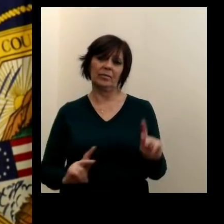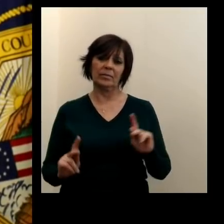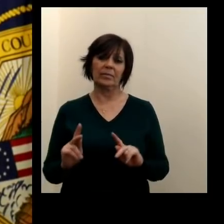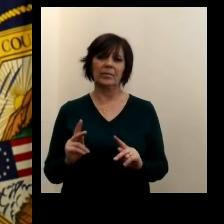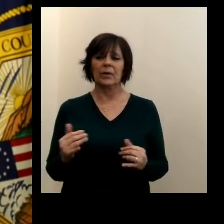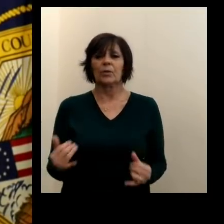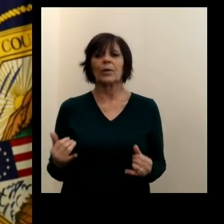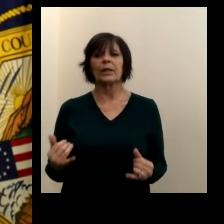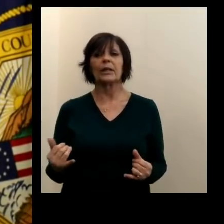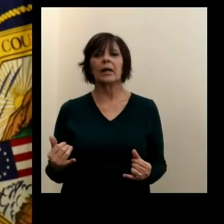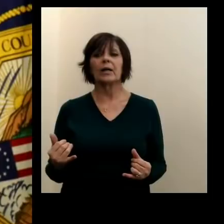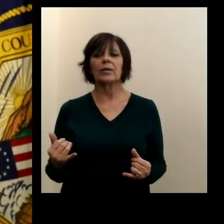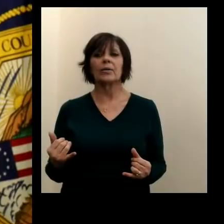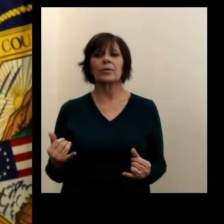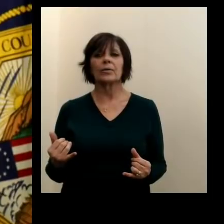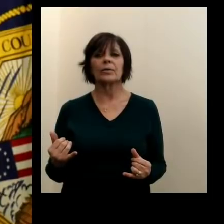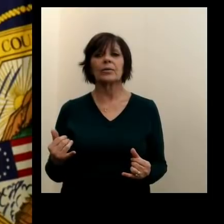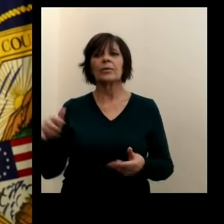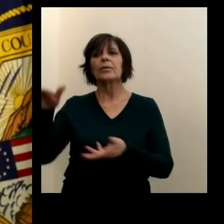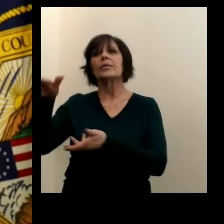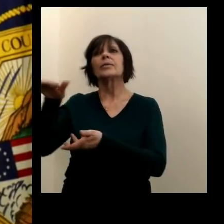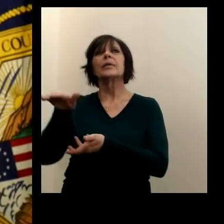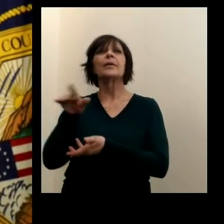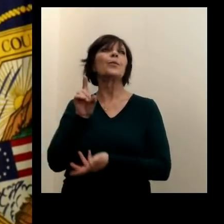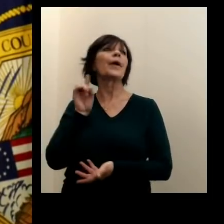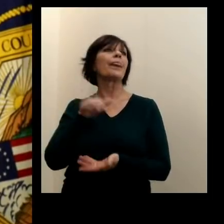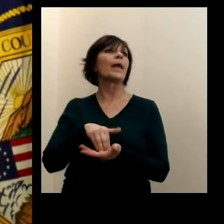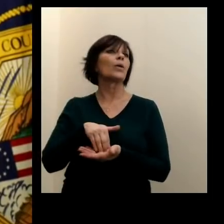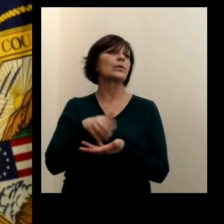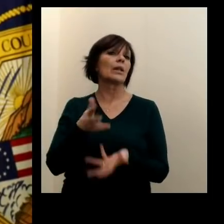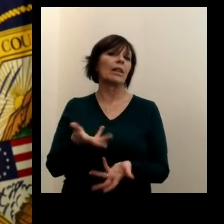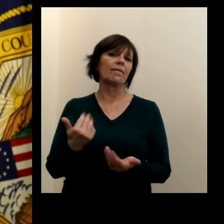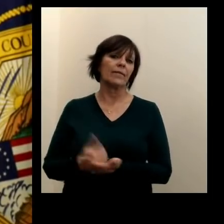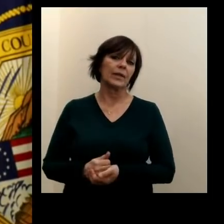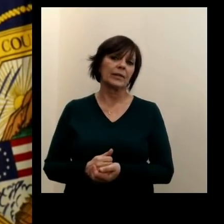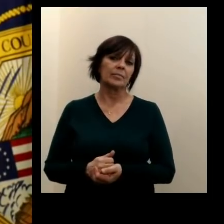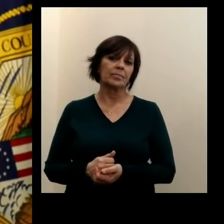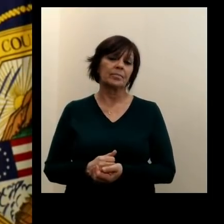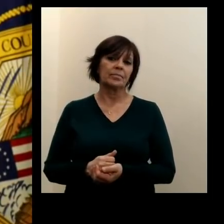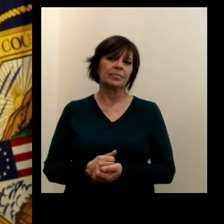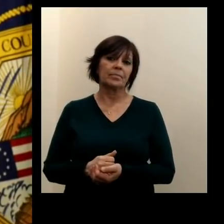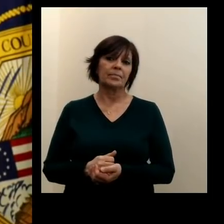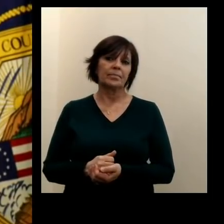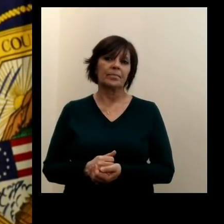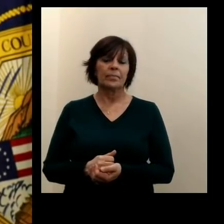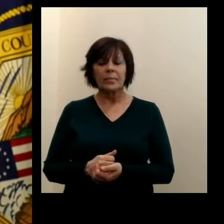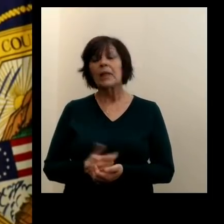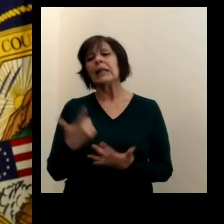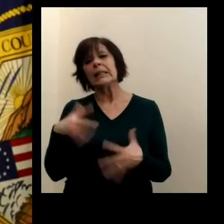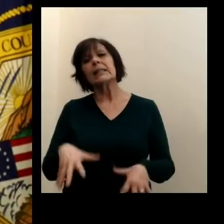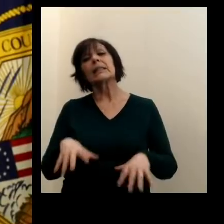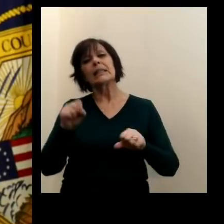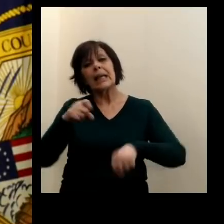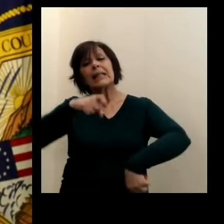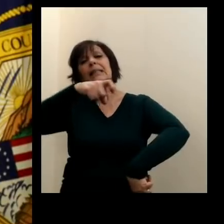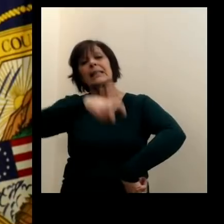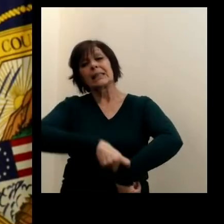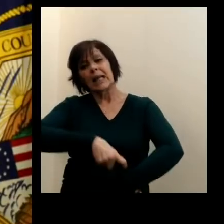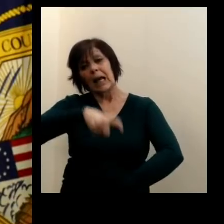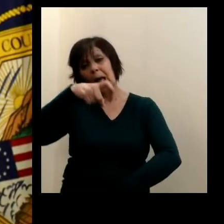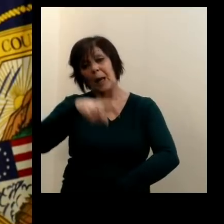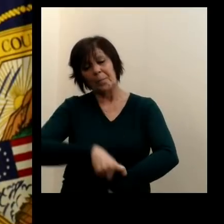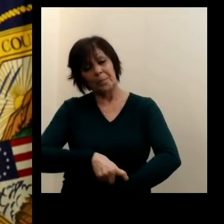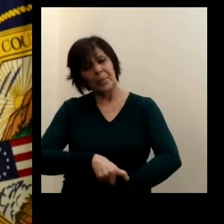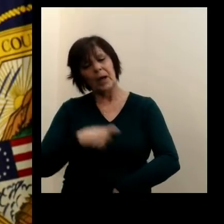And right now, we have about 1,000 doses left on hand. So it's going to take a long time.